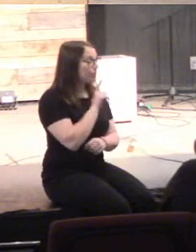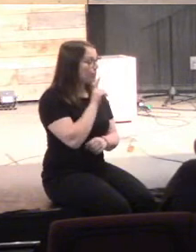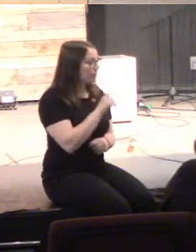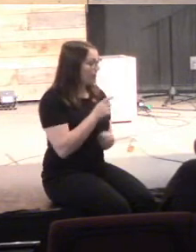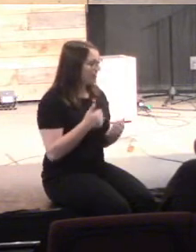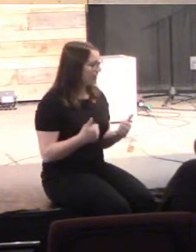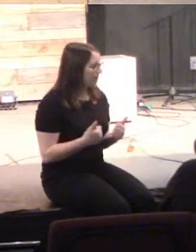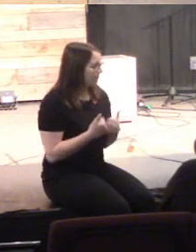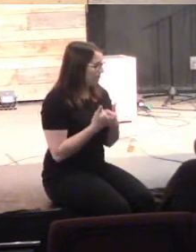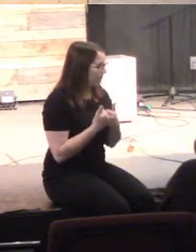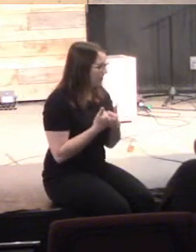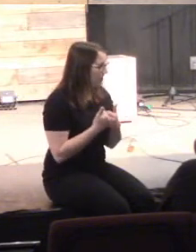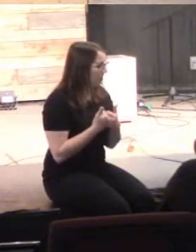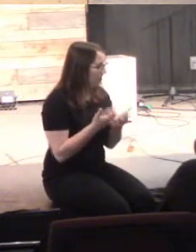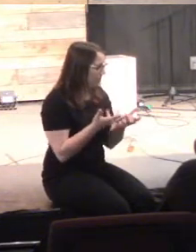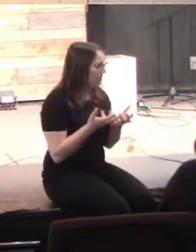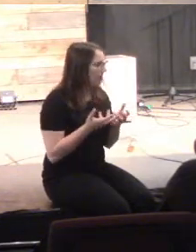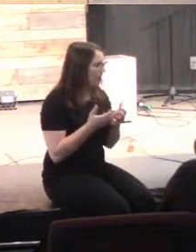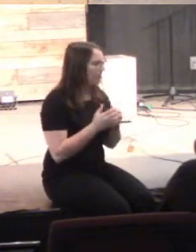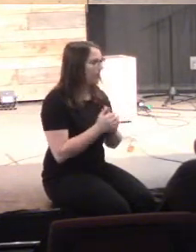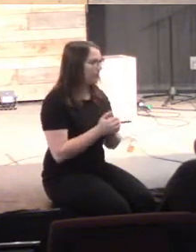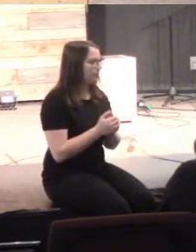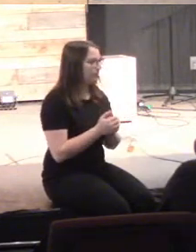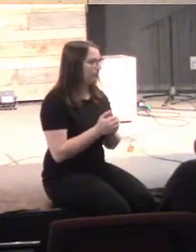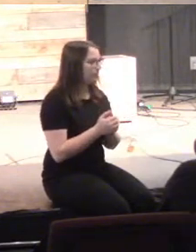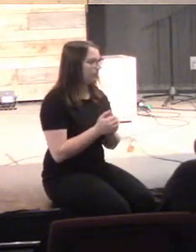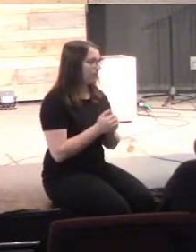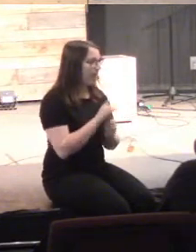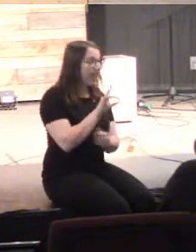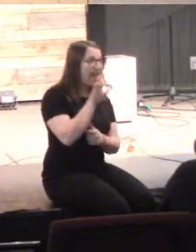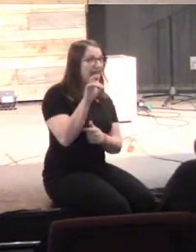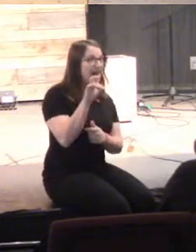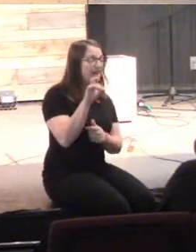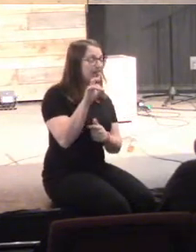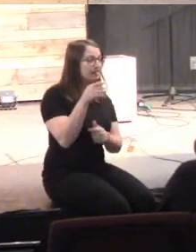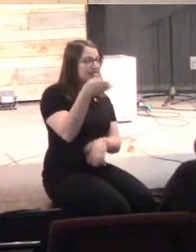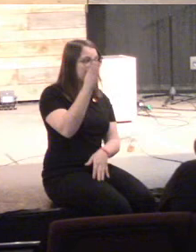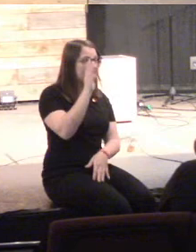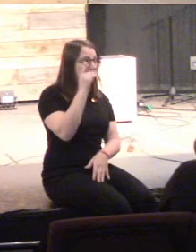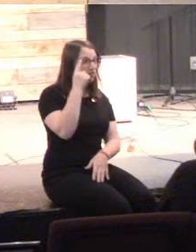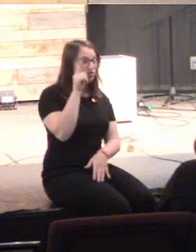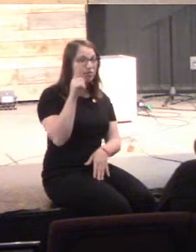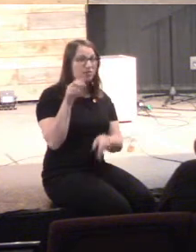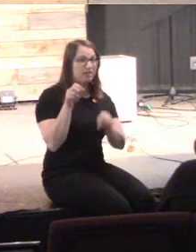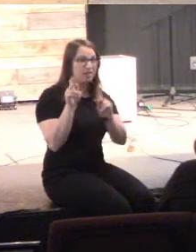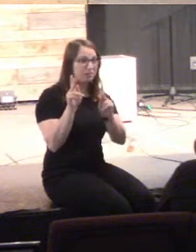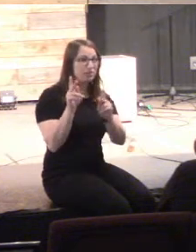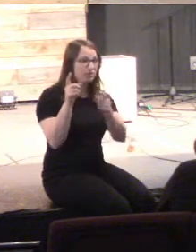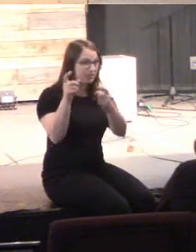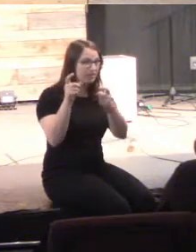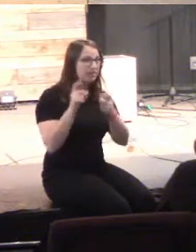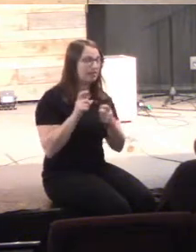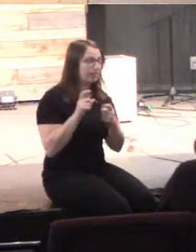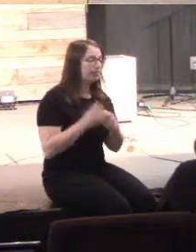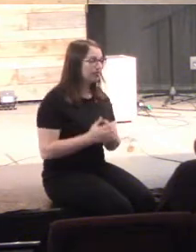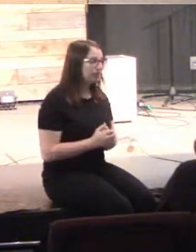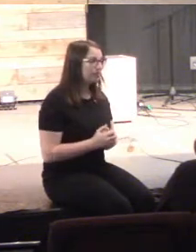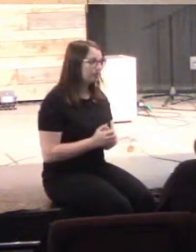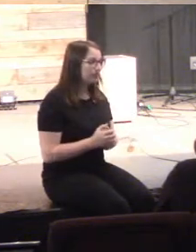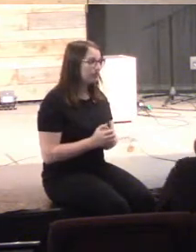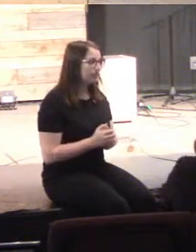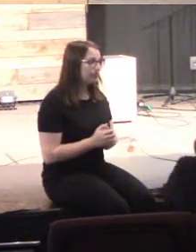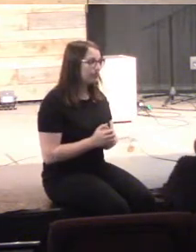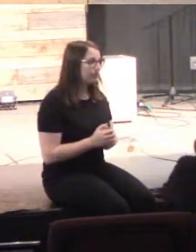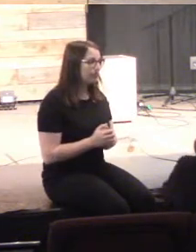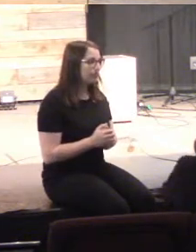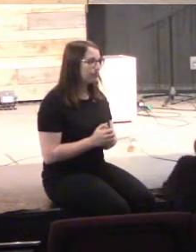to ask God to give you the opportunity to do something about. And then for all of us to